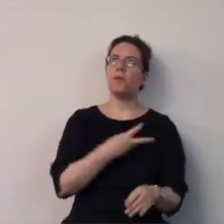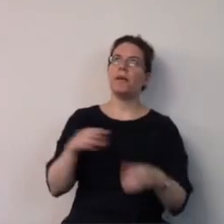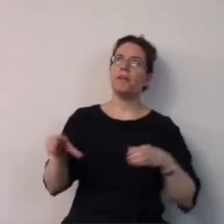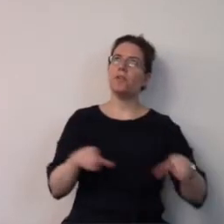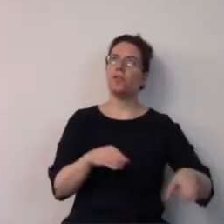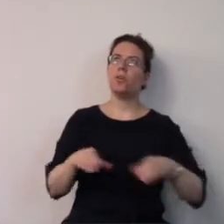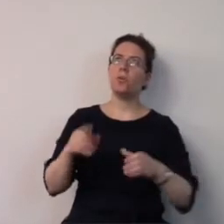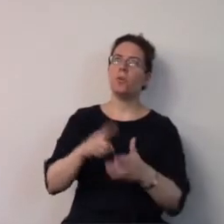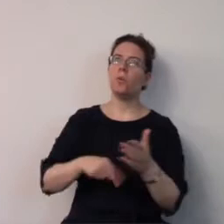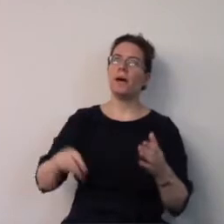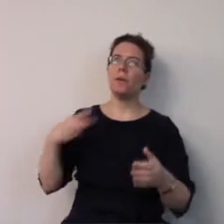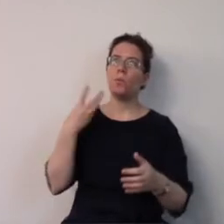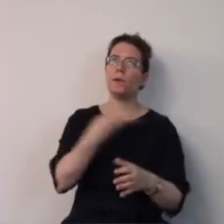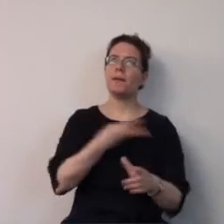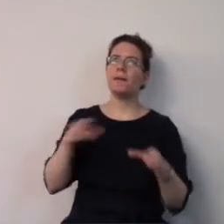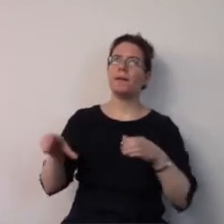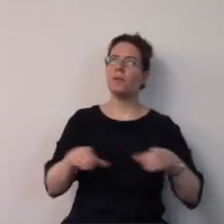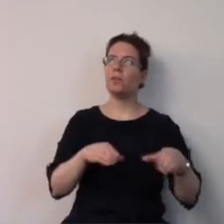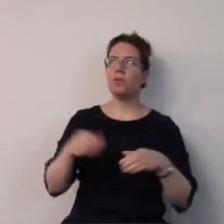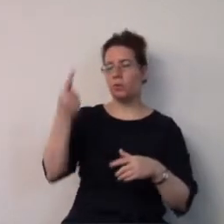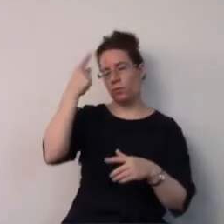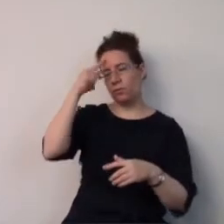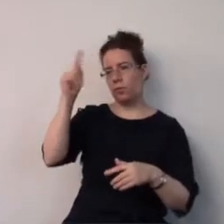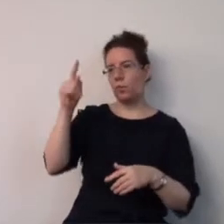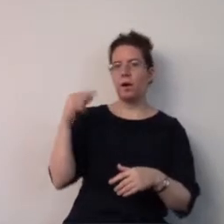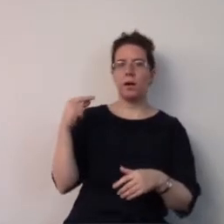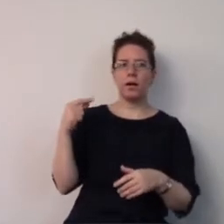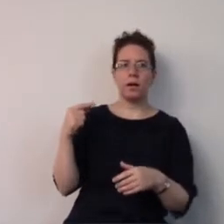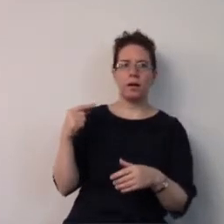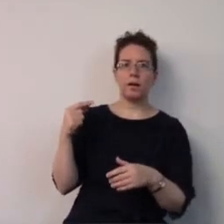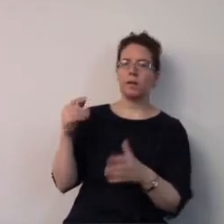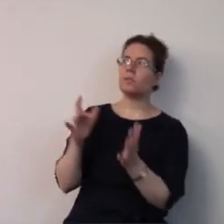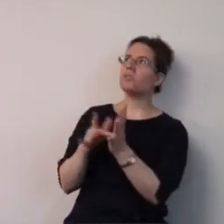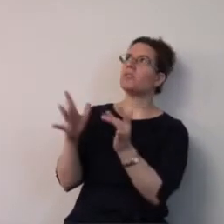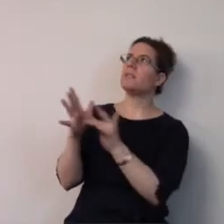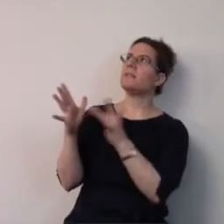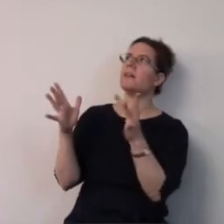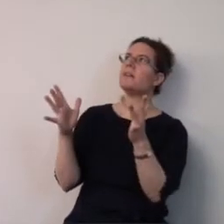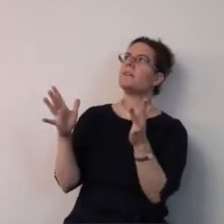Someone is watching you. What do they see?